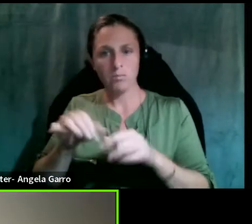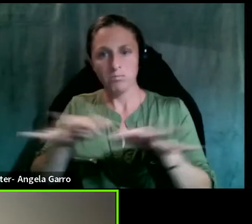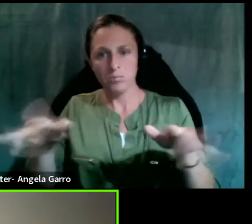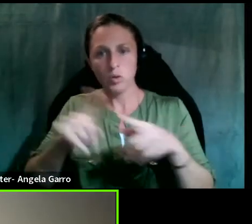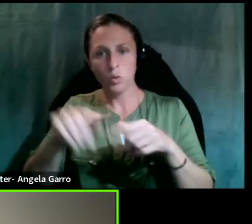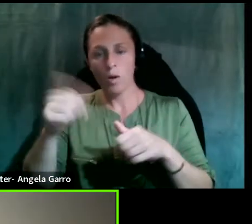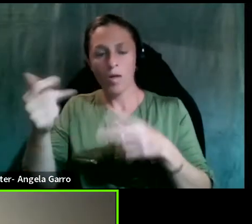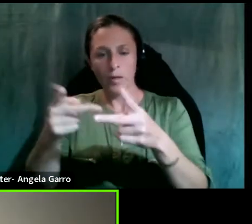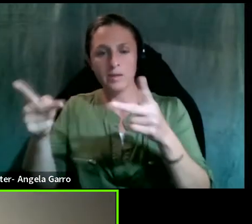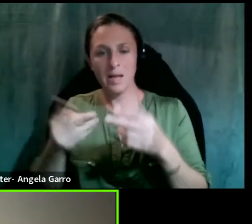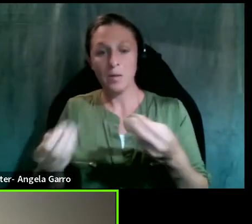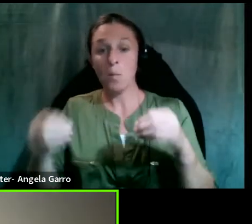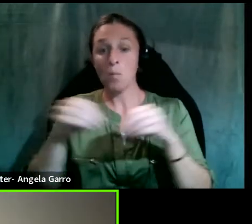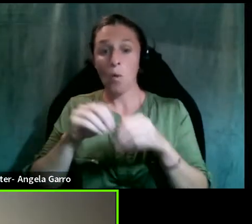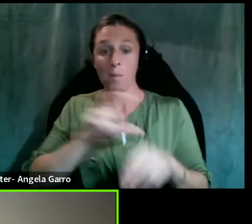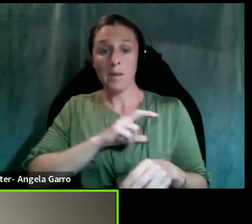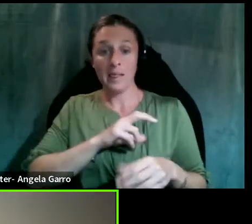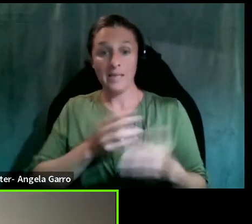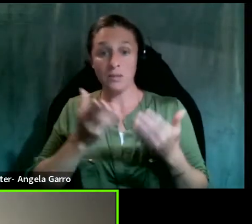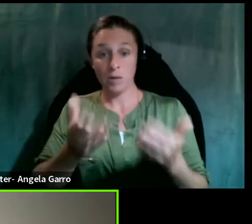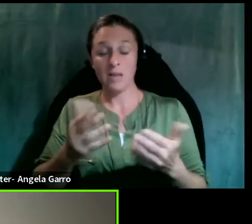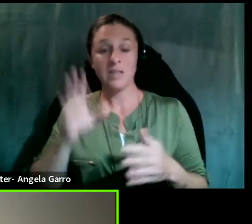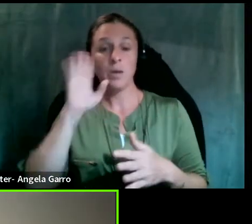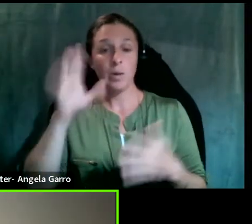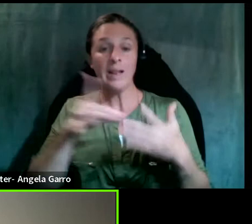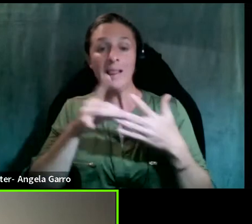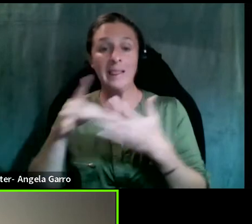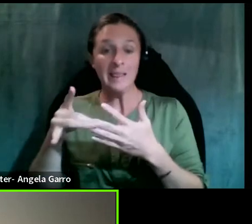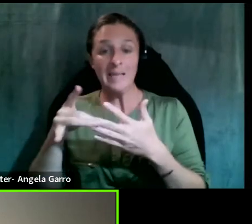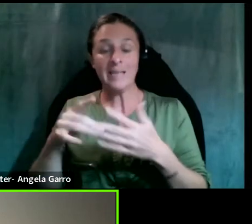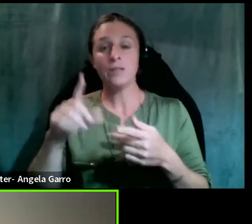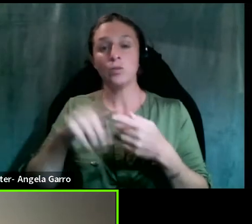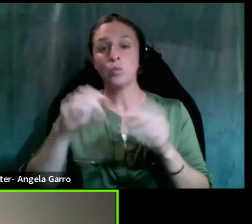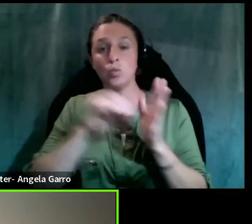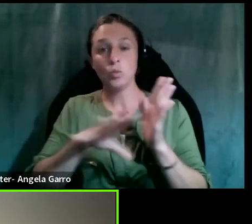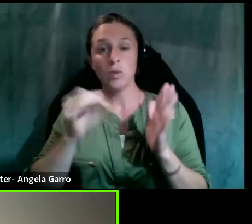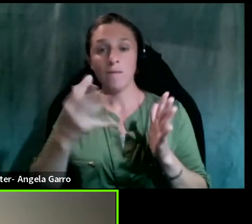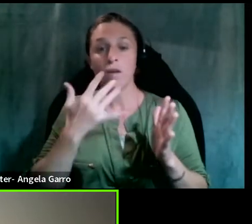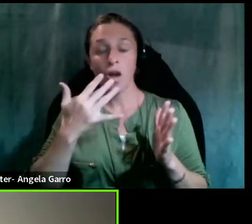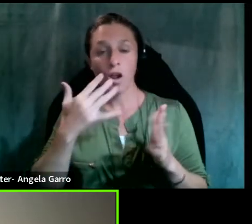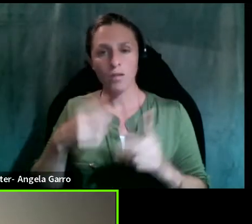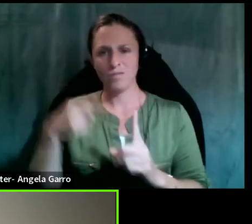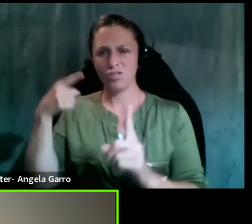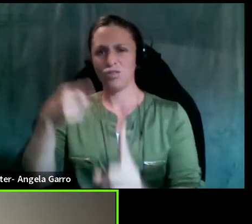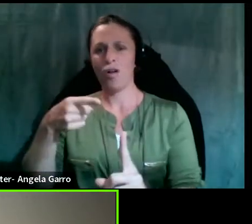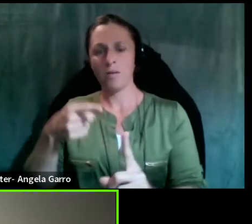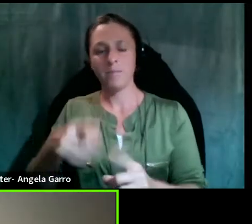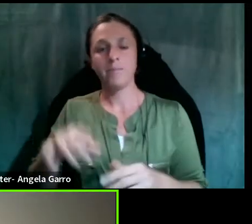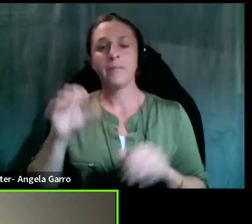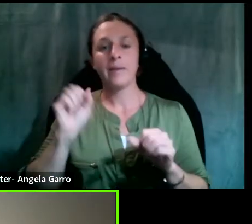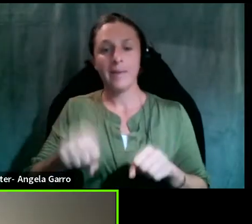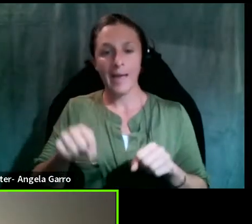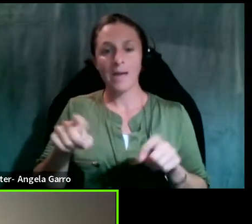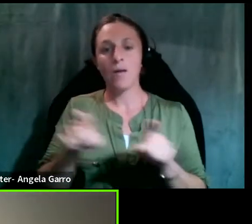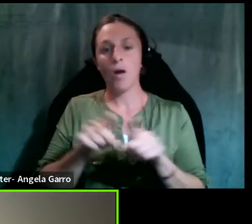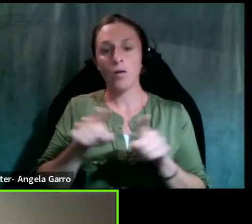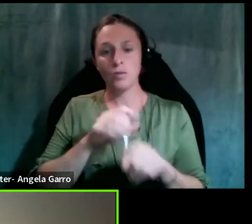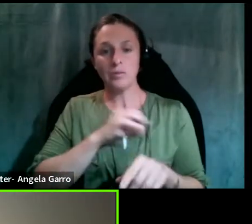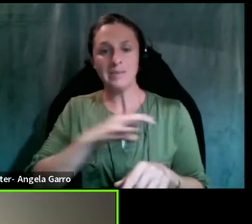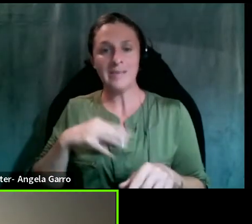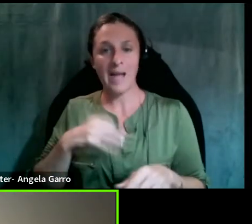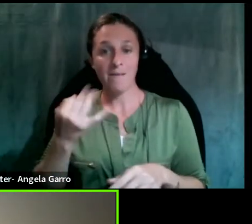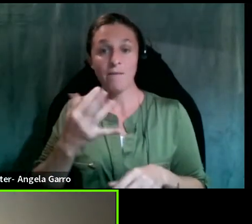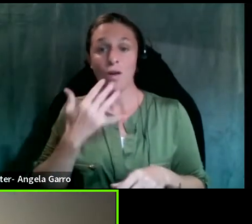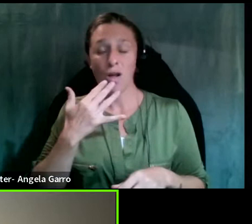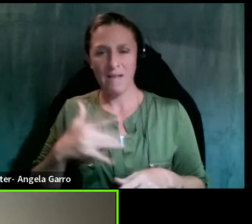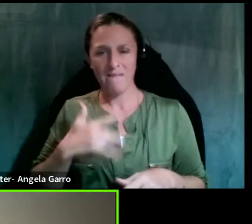More police presence leads to students of color being targeted. This can also lead to faculty and staff of color feeling